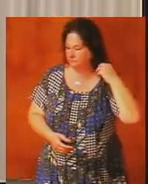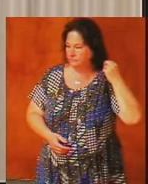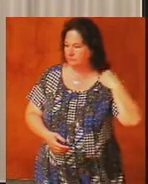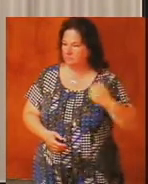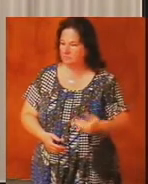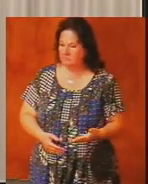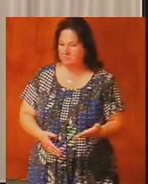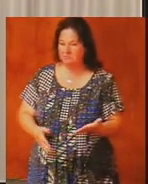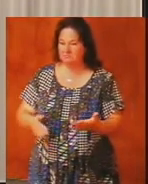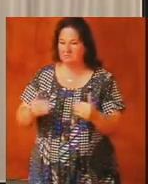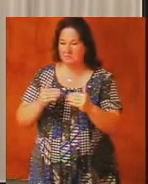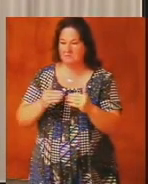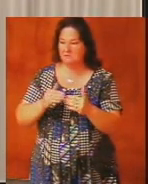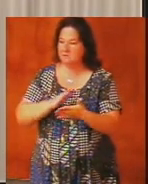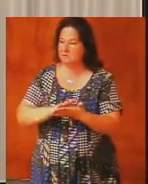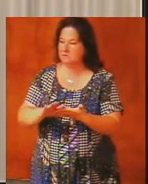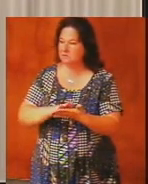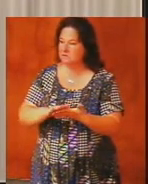Fair enough.